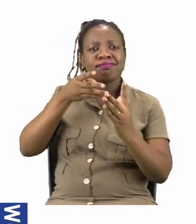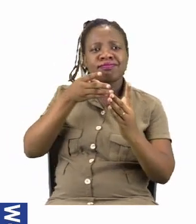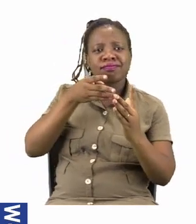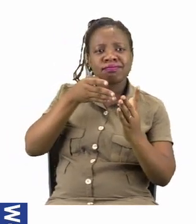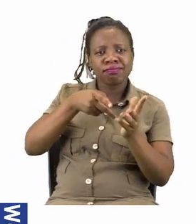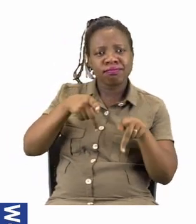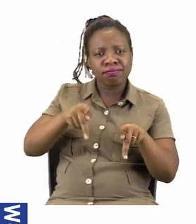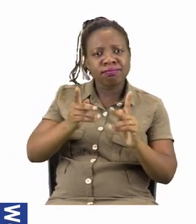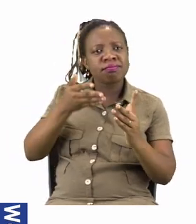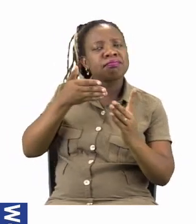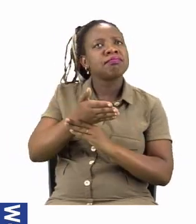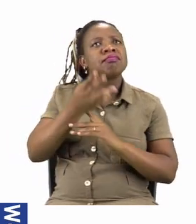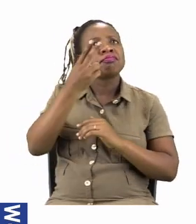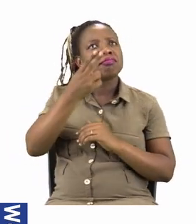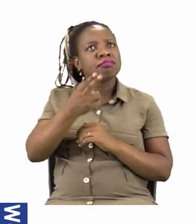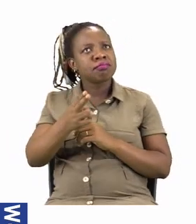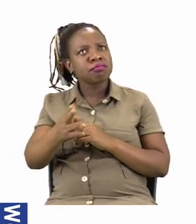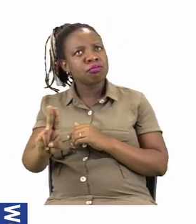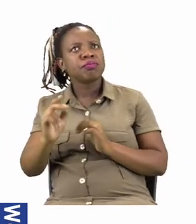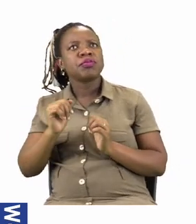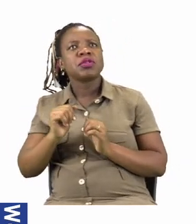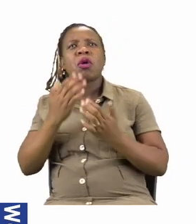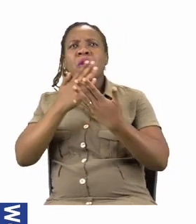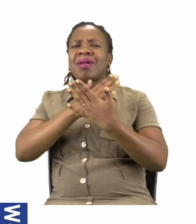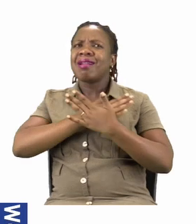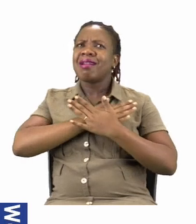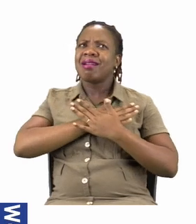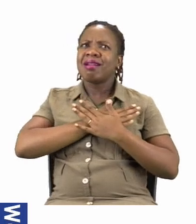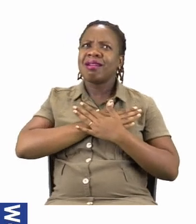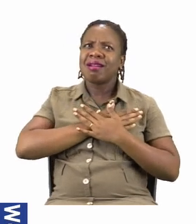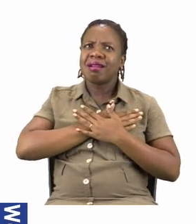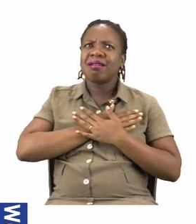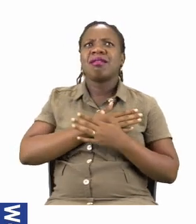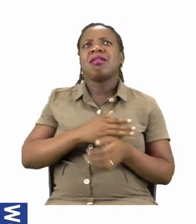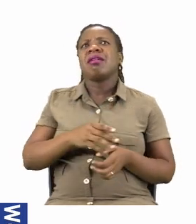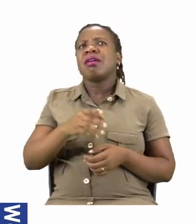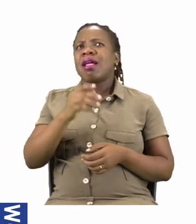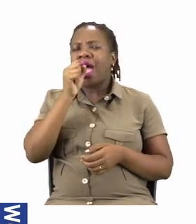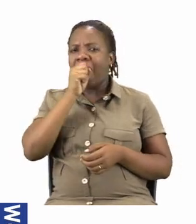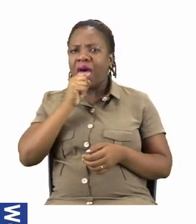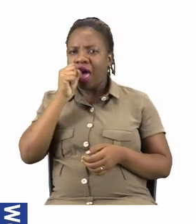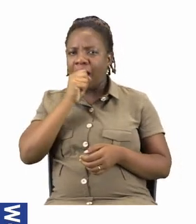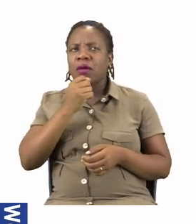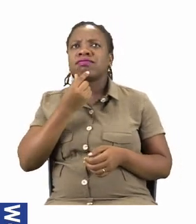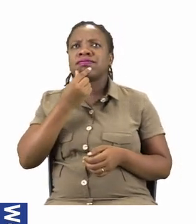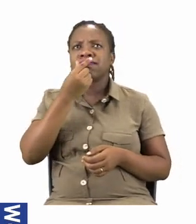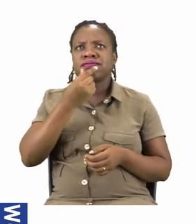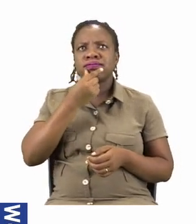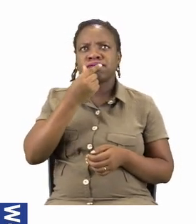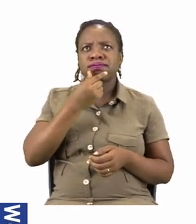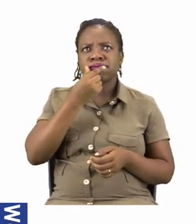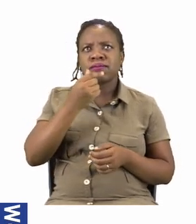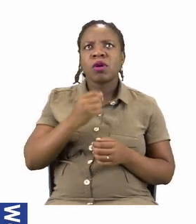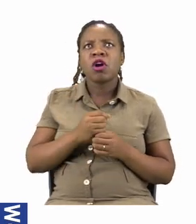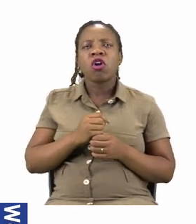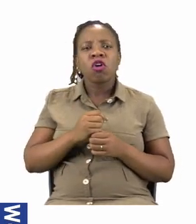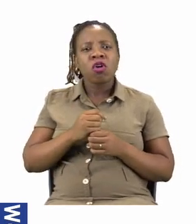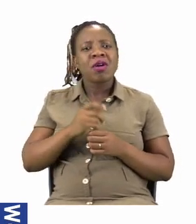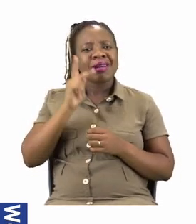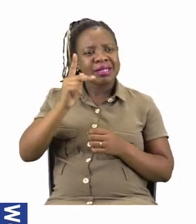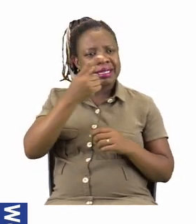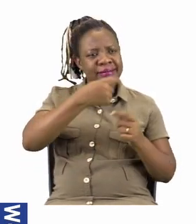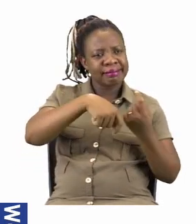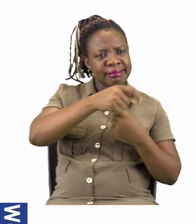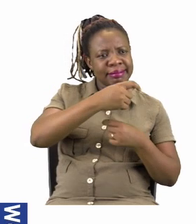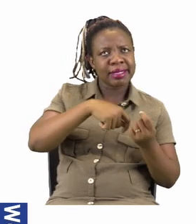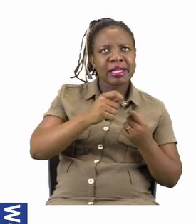donuts. We all love the new water park. Now let's quickly read through the questions